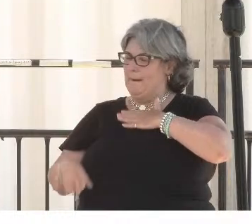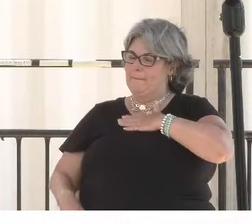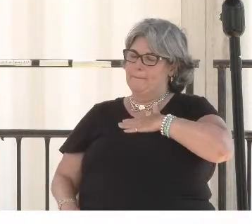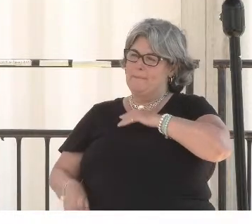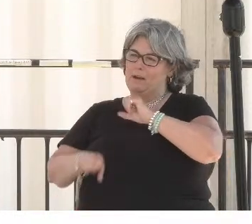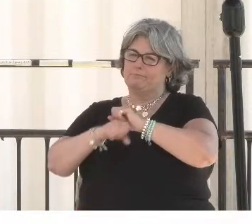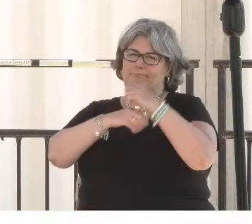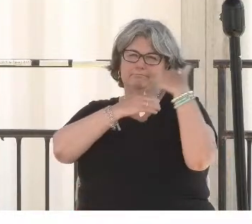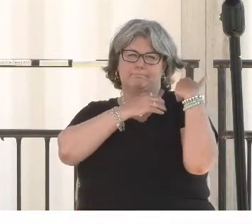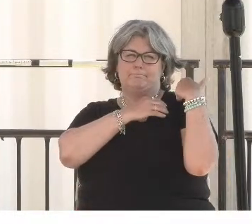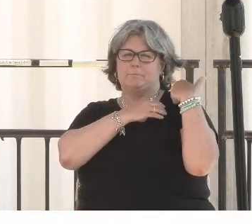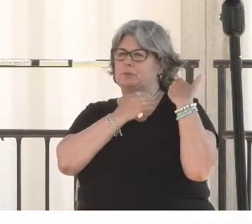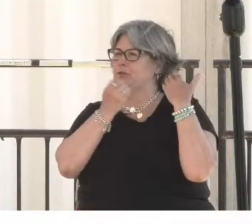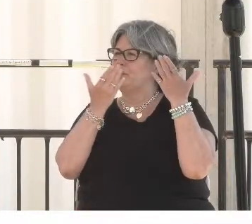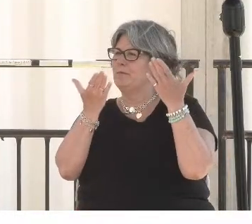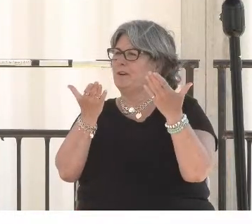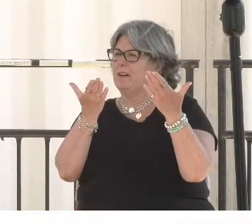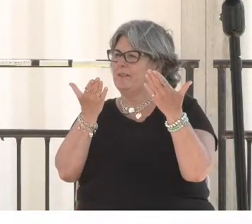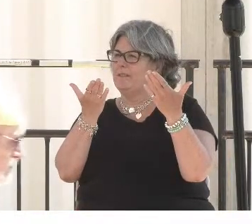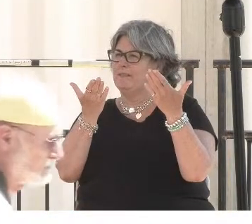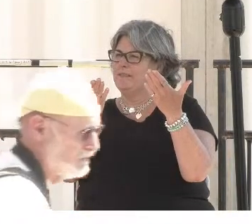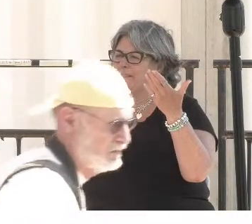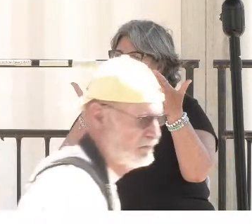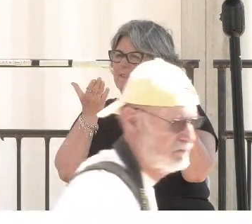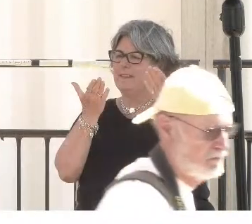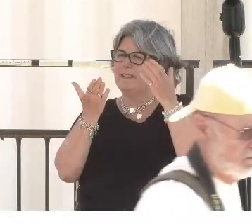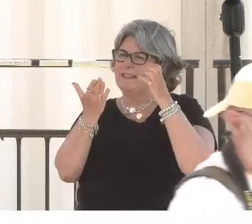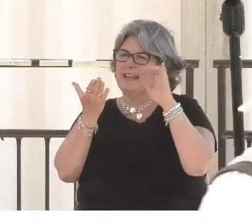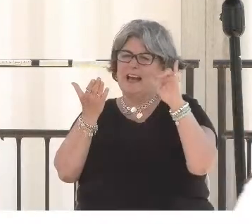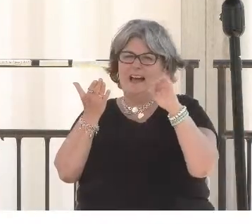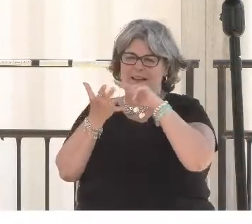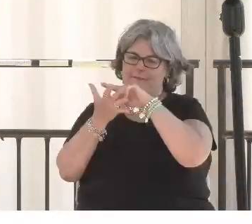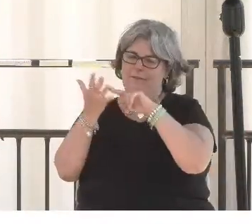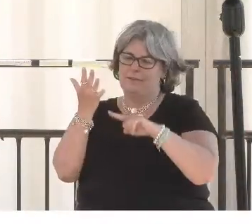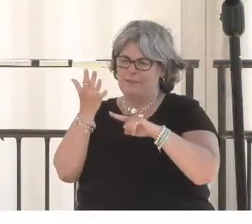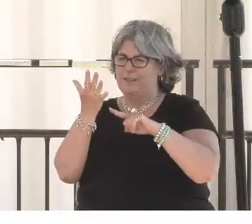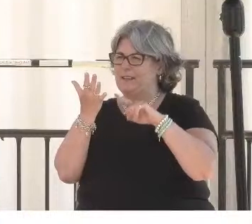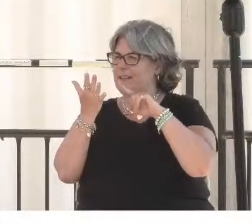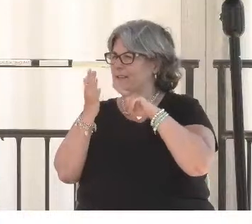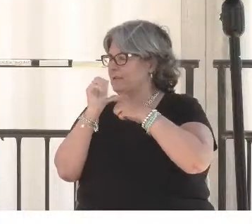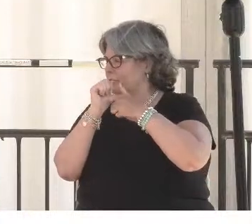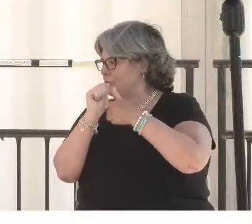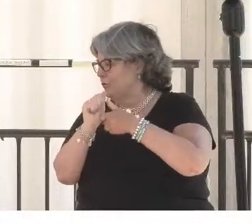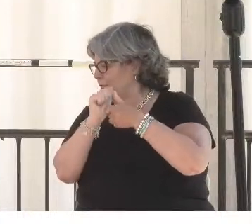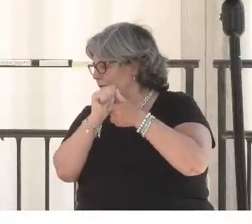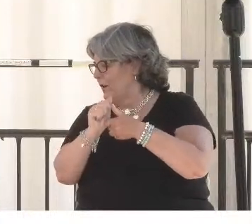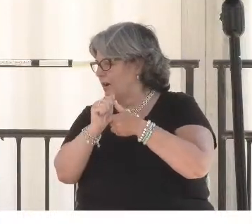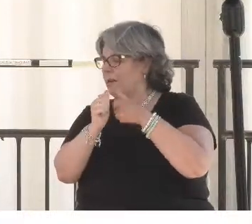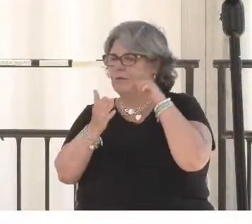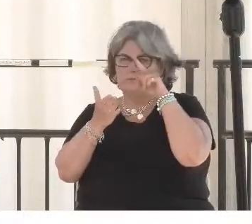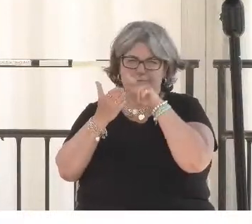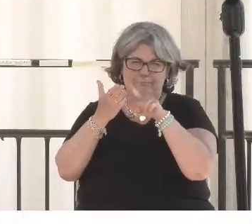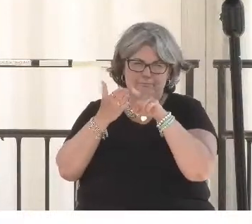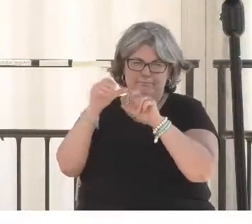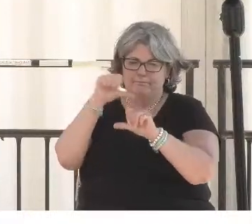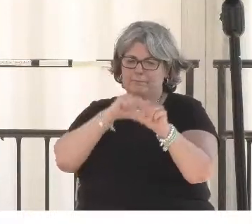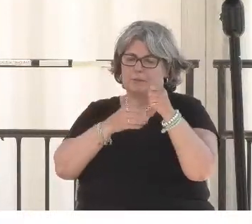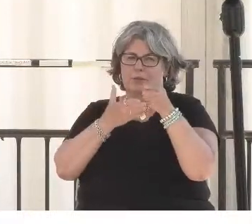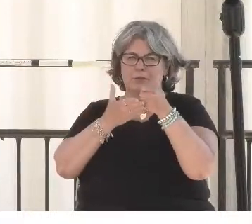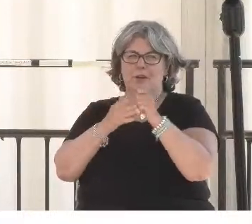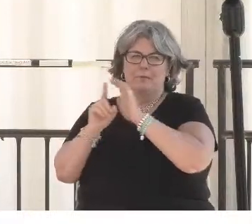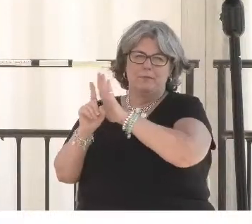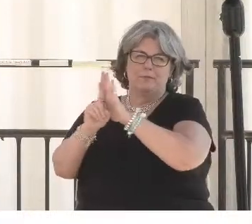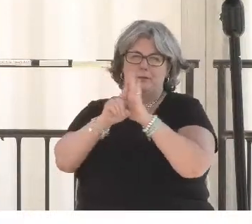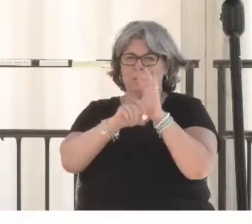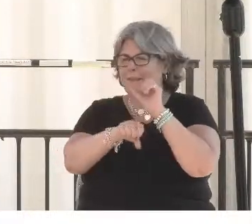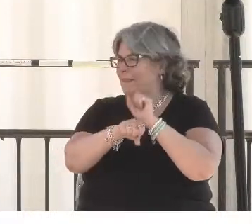My job is to provide the AI capabilities for these to partner with these research scientists to help them do their